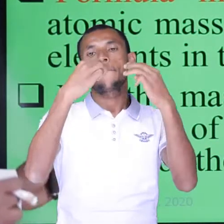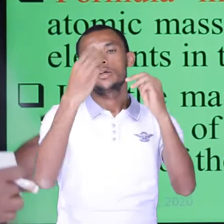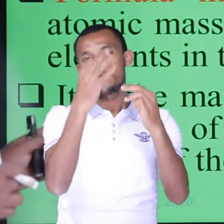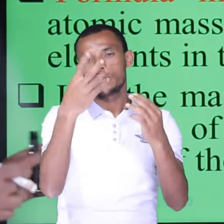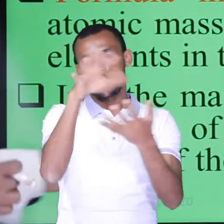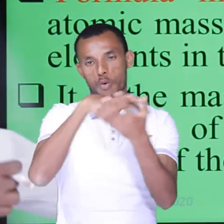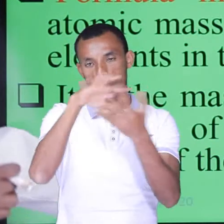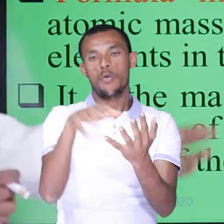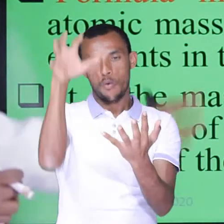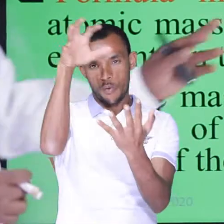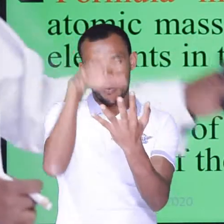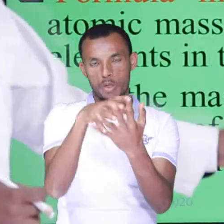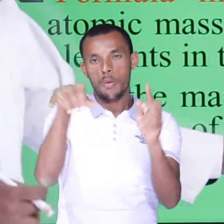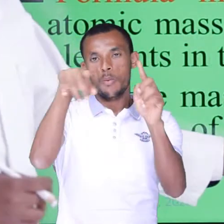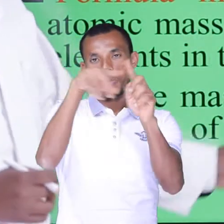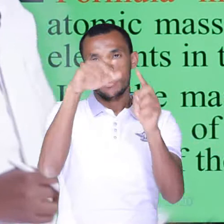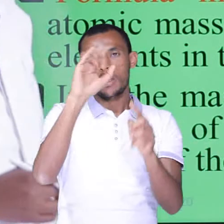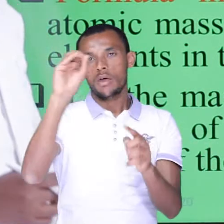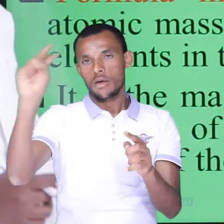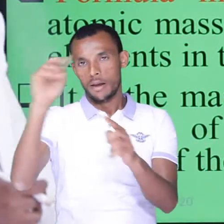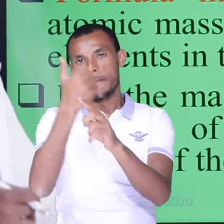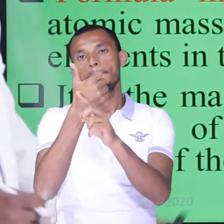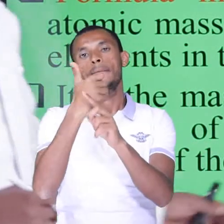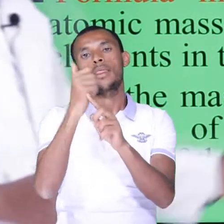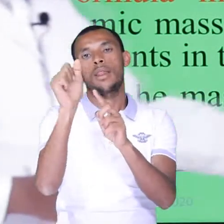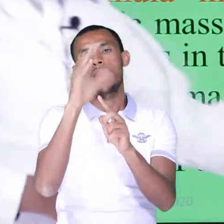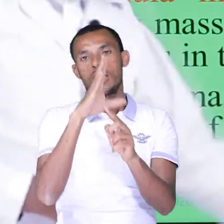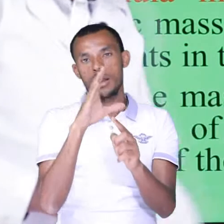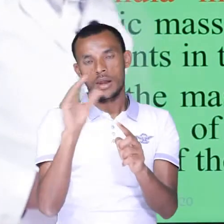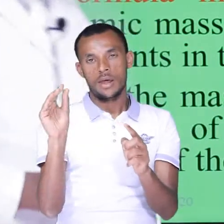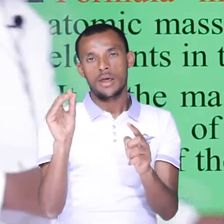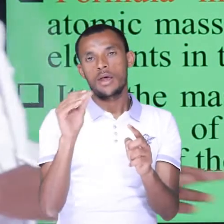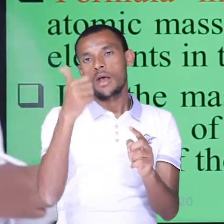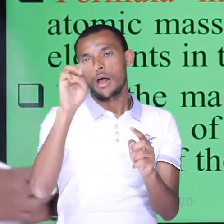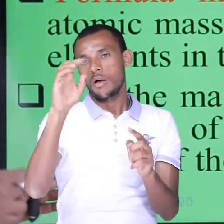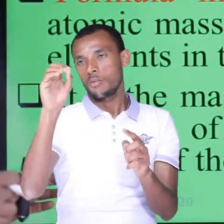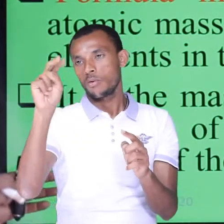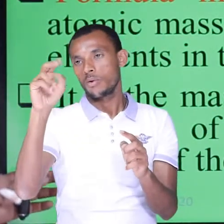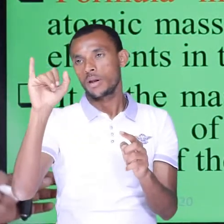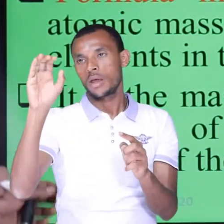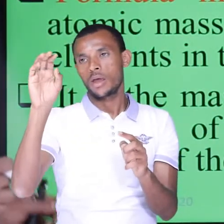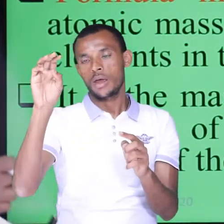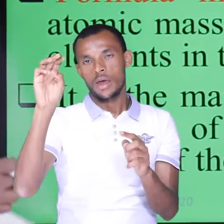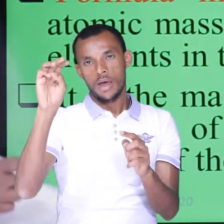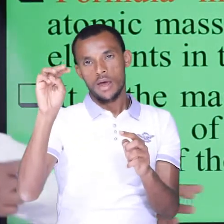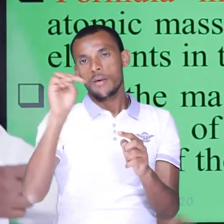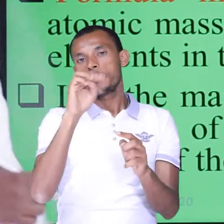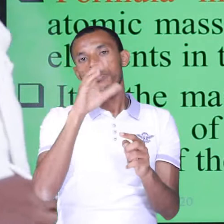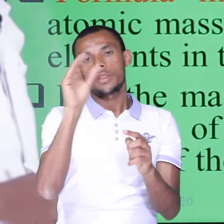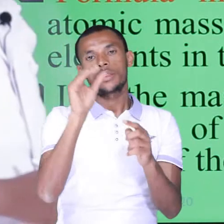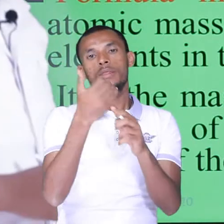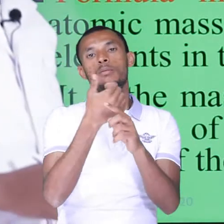that contains positive ions of metals, as you remember, and ammonium ions, and negative ions